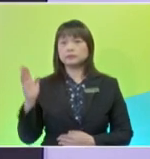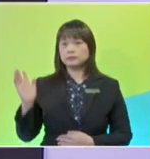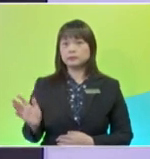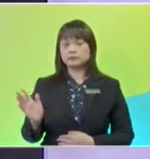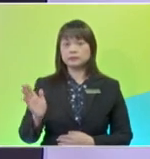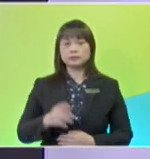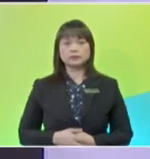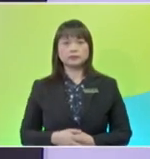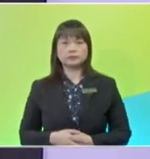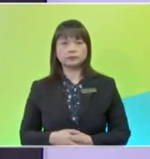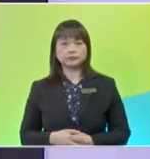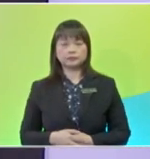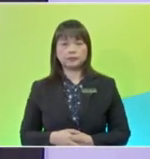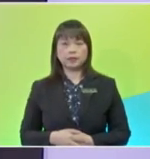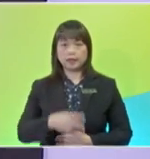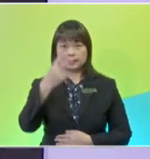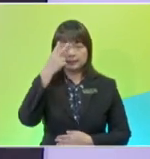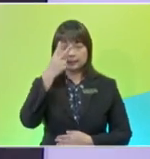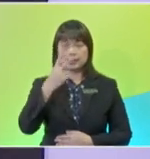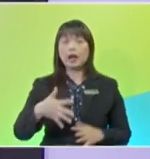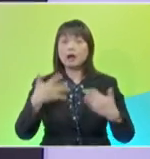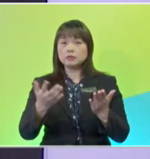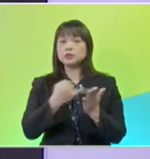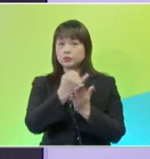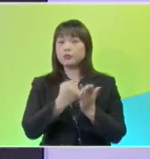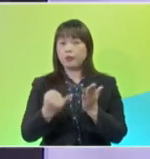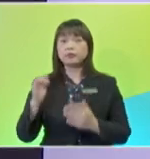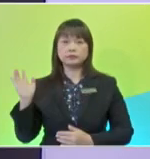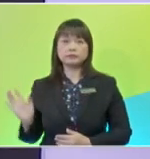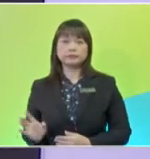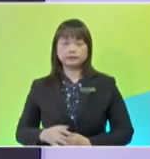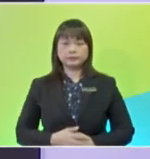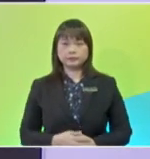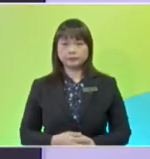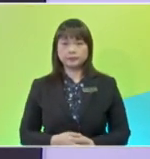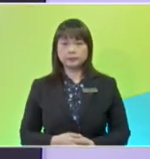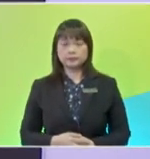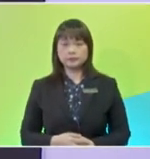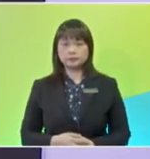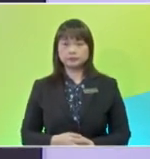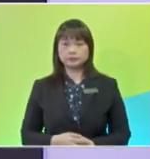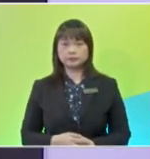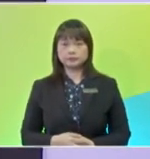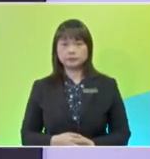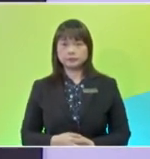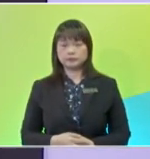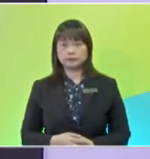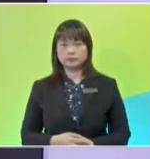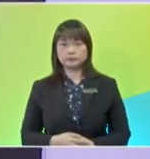Yes. So it's going to gonna be this. Okay. Yeah.